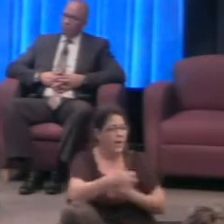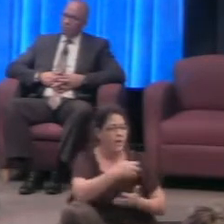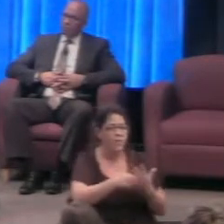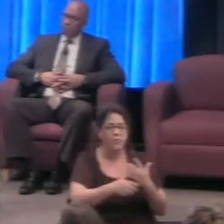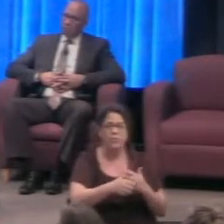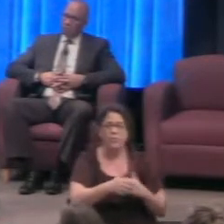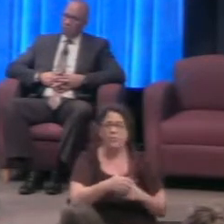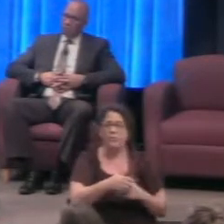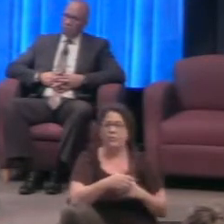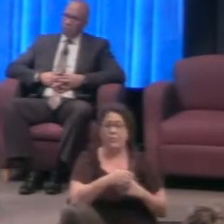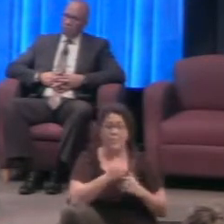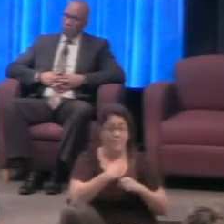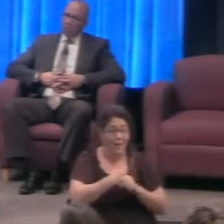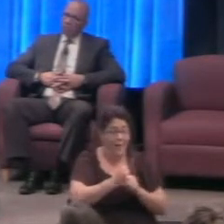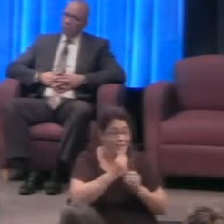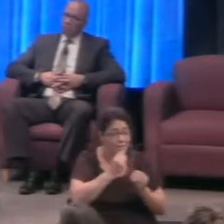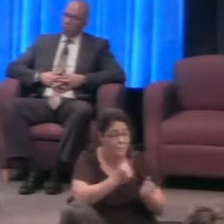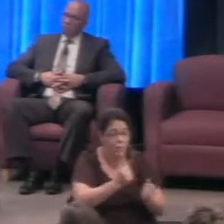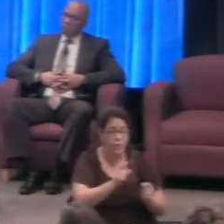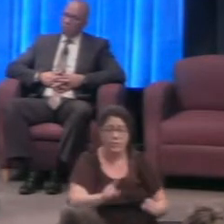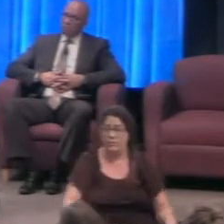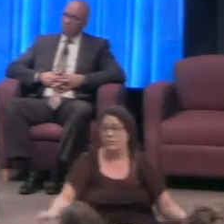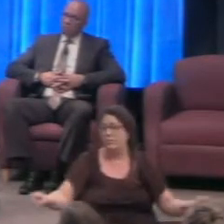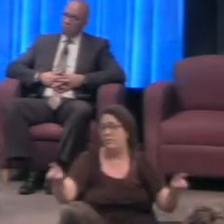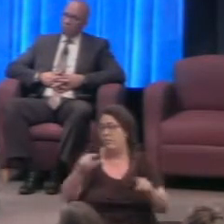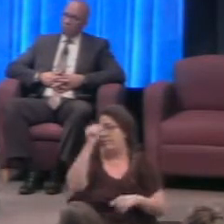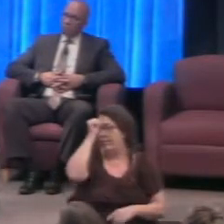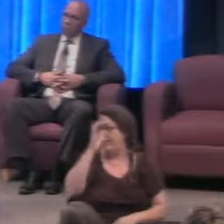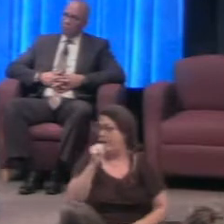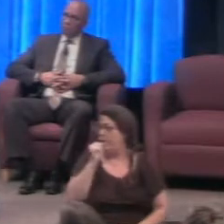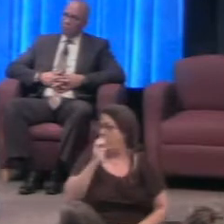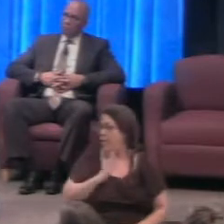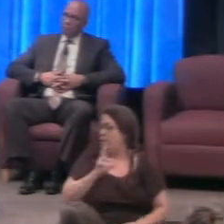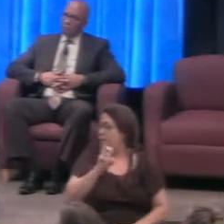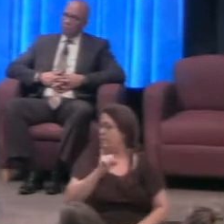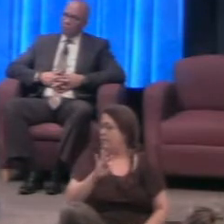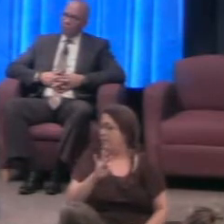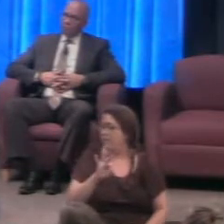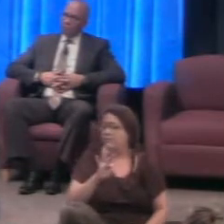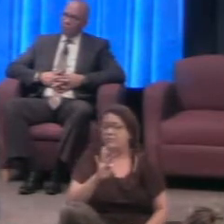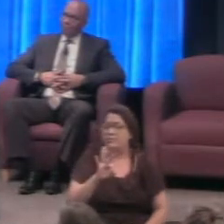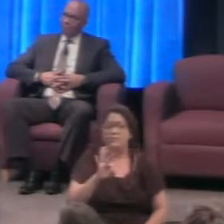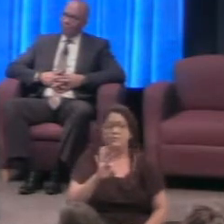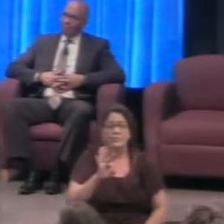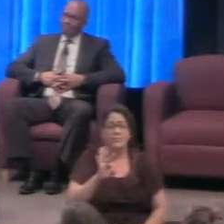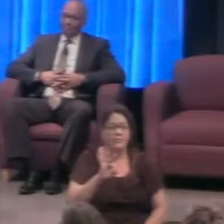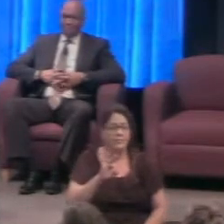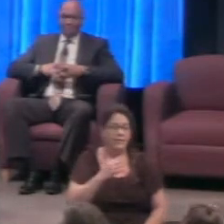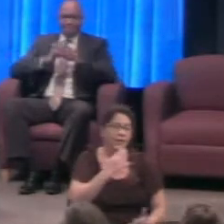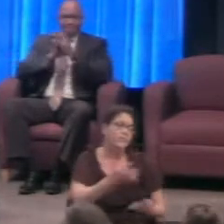makes it go is you, the men and women of the United States Air Force. So thank you very much.